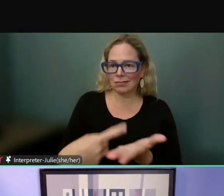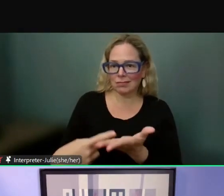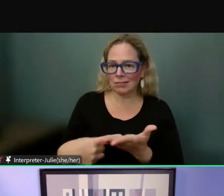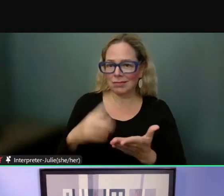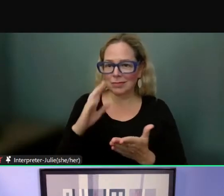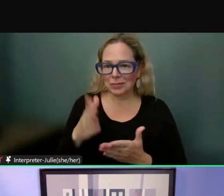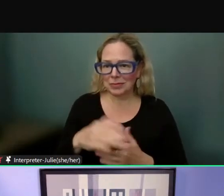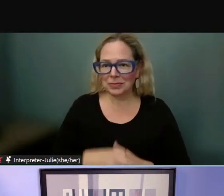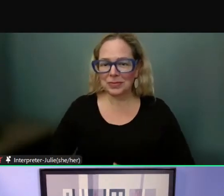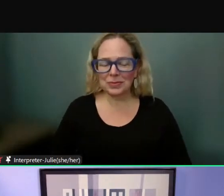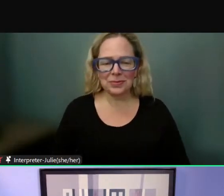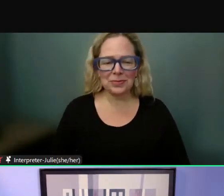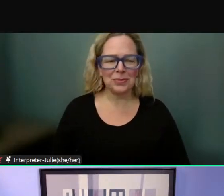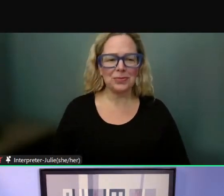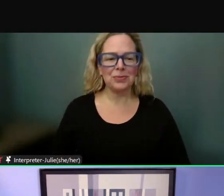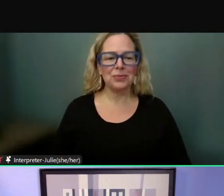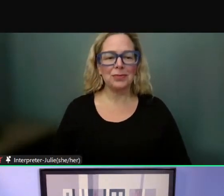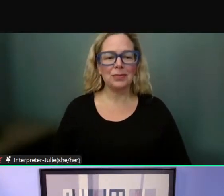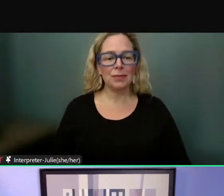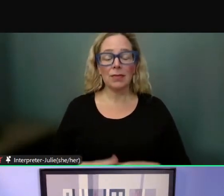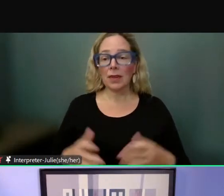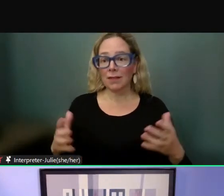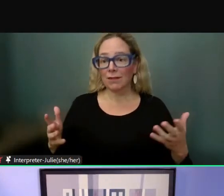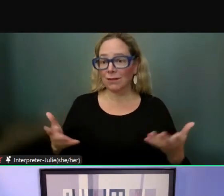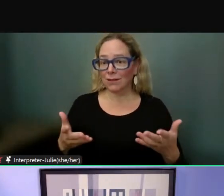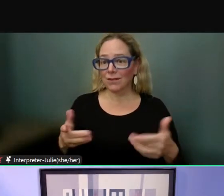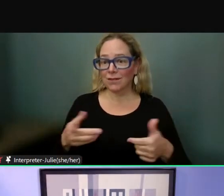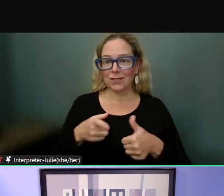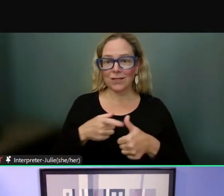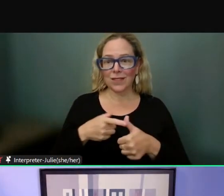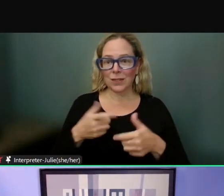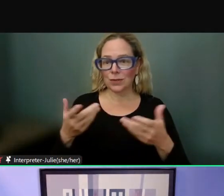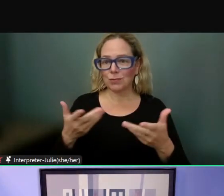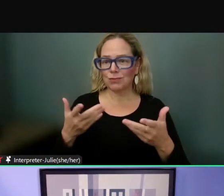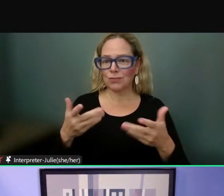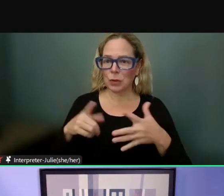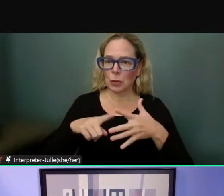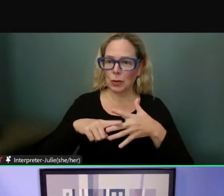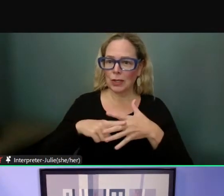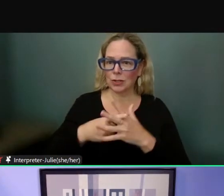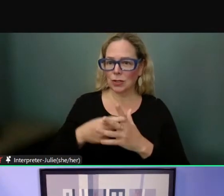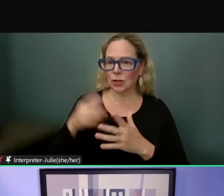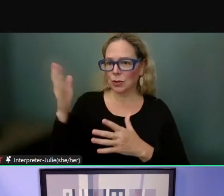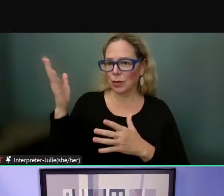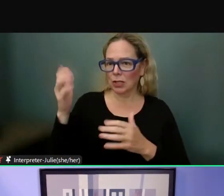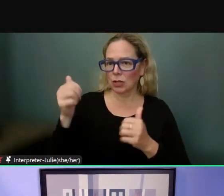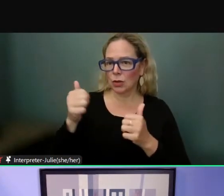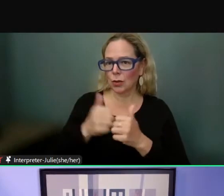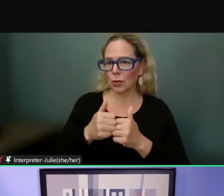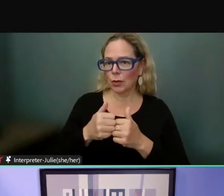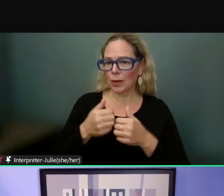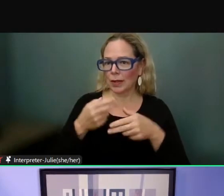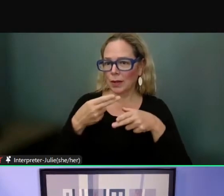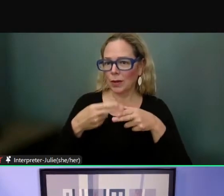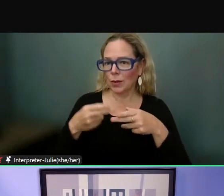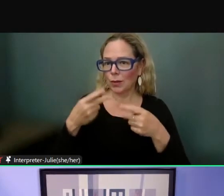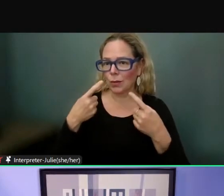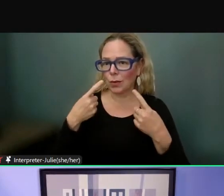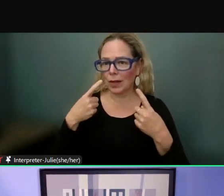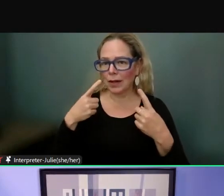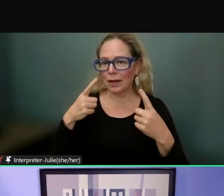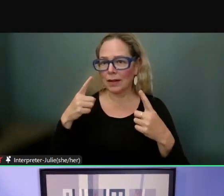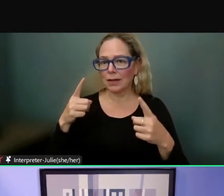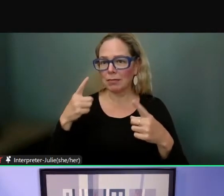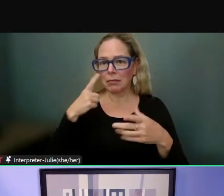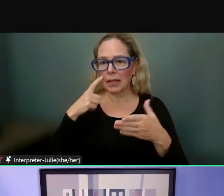members. We would like to start our presentation with a very quick acknowledgement. So we begin